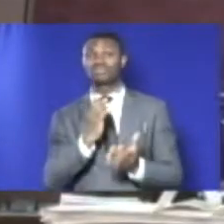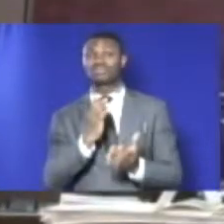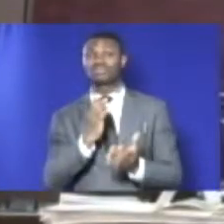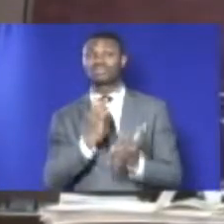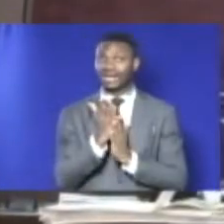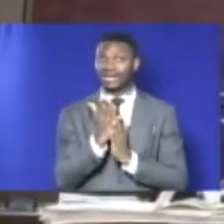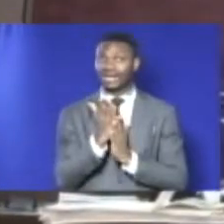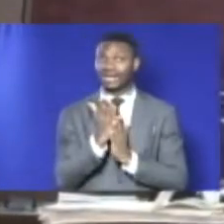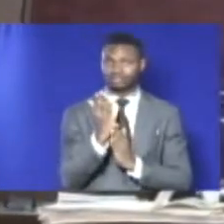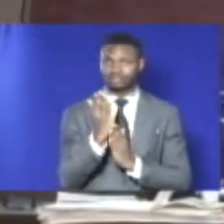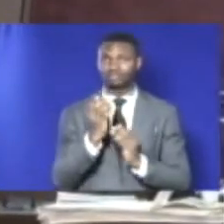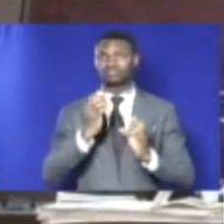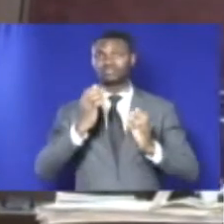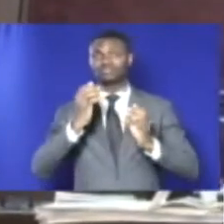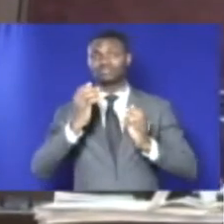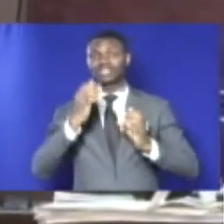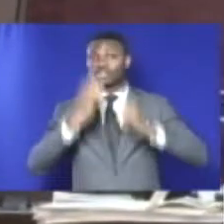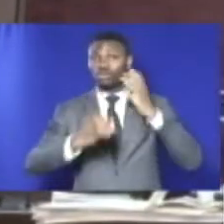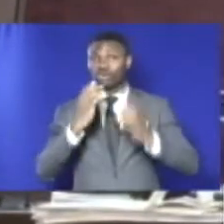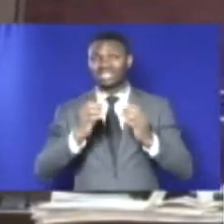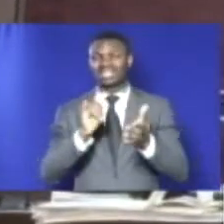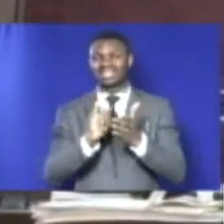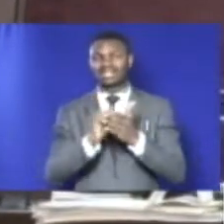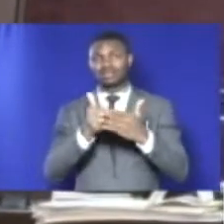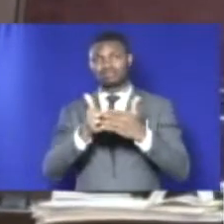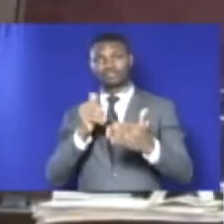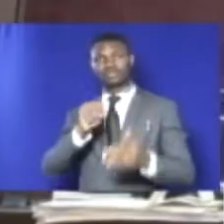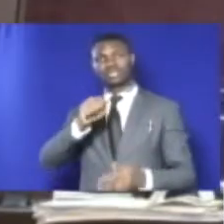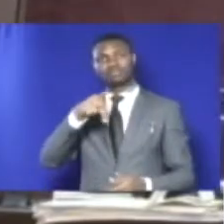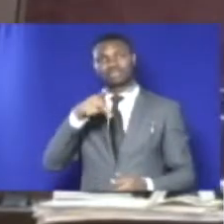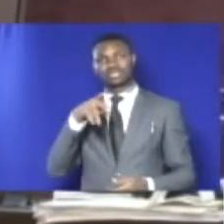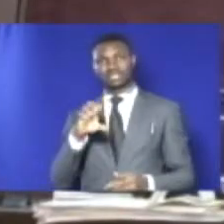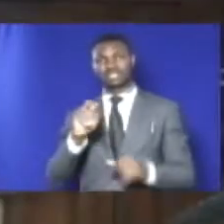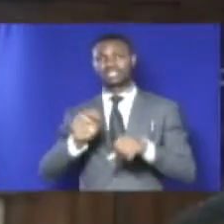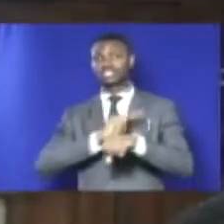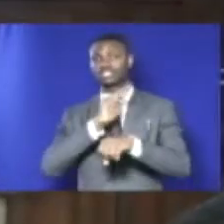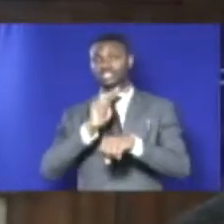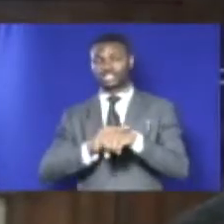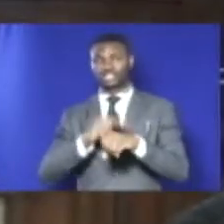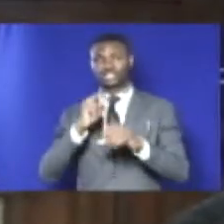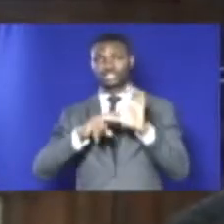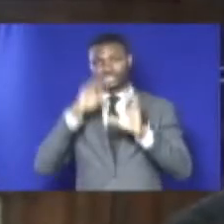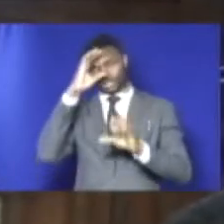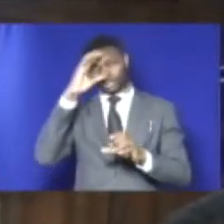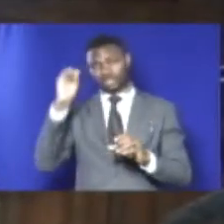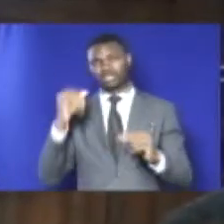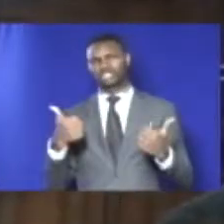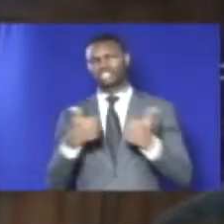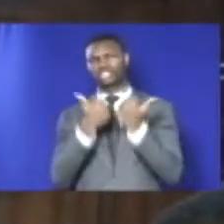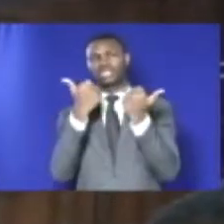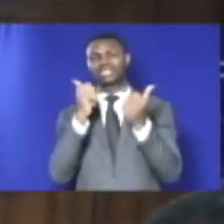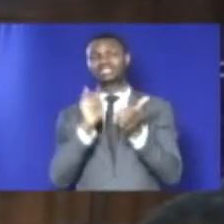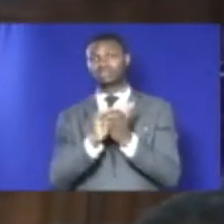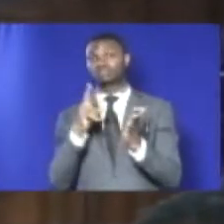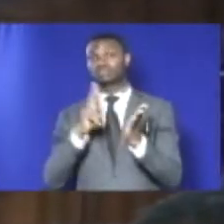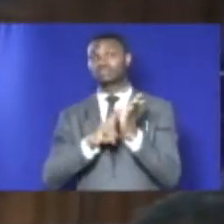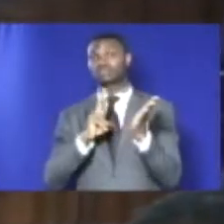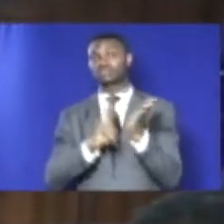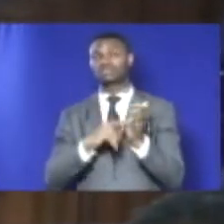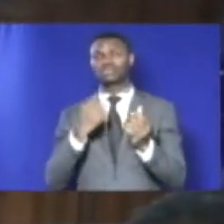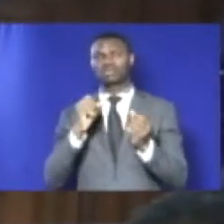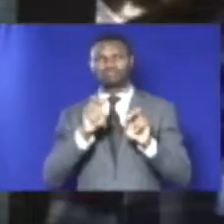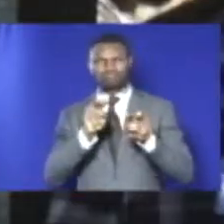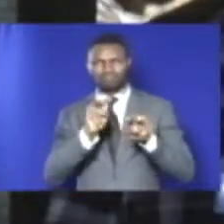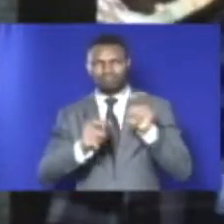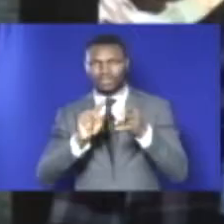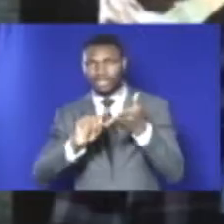filed by the former APC national chairman, Adams Oshomole, to challenge the report of the panel of inquiry instituted